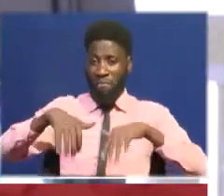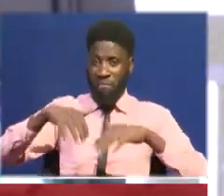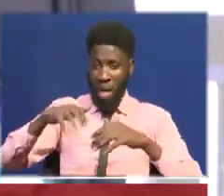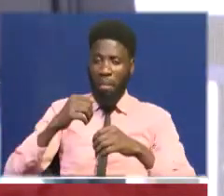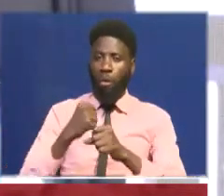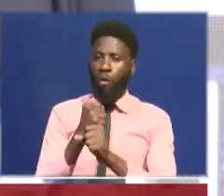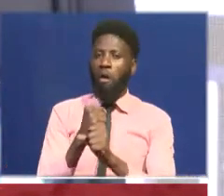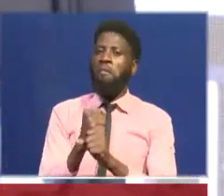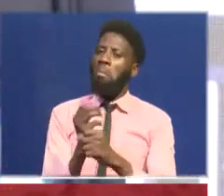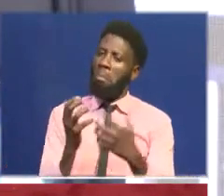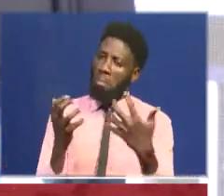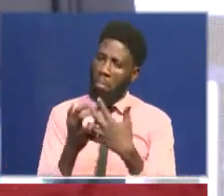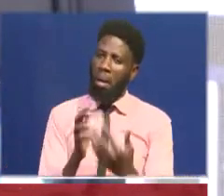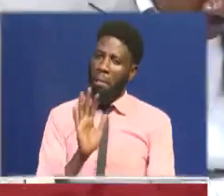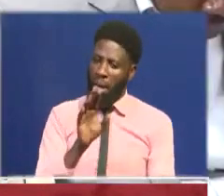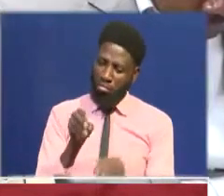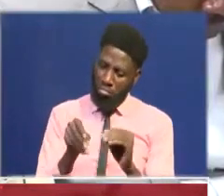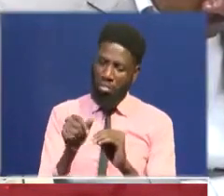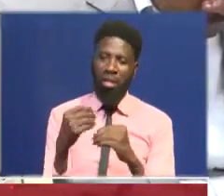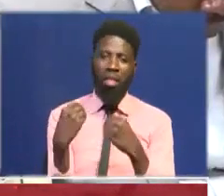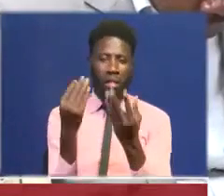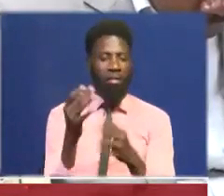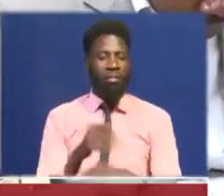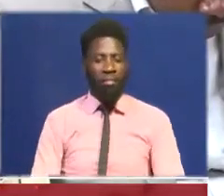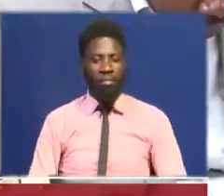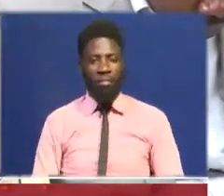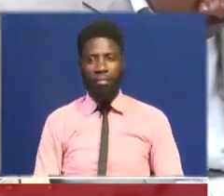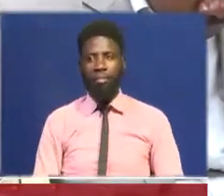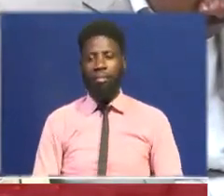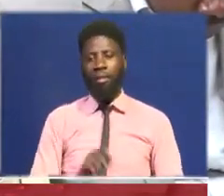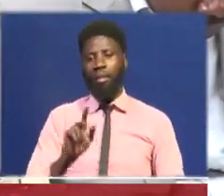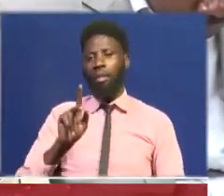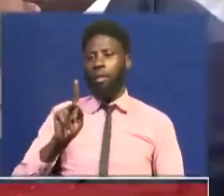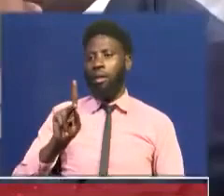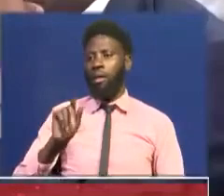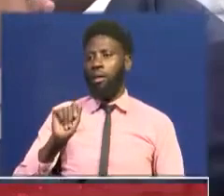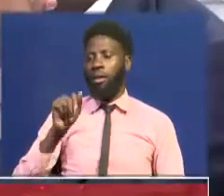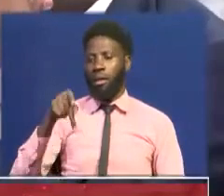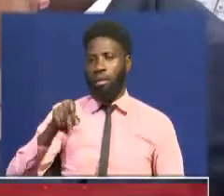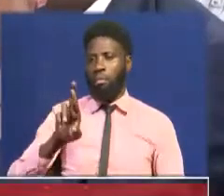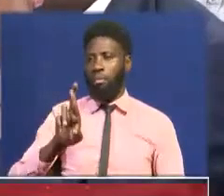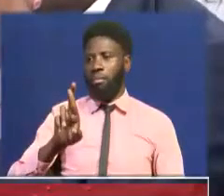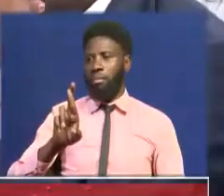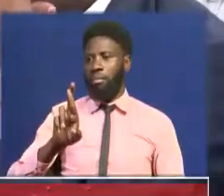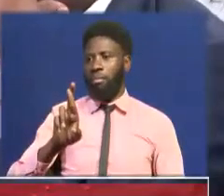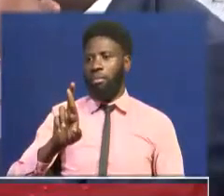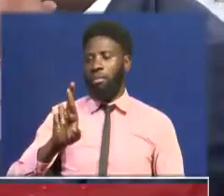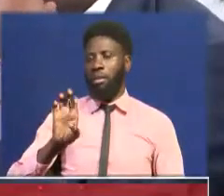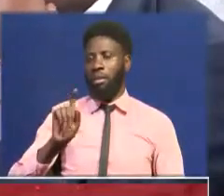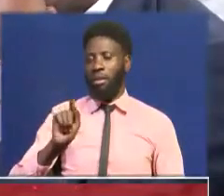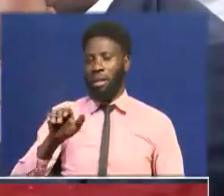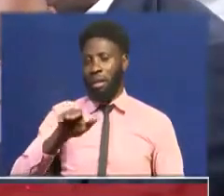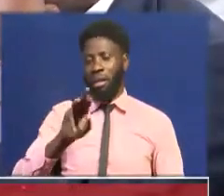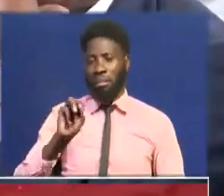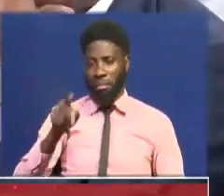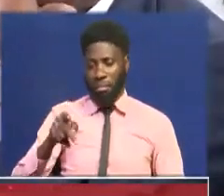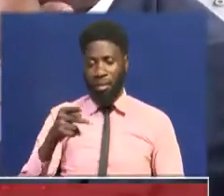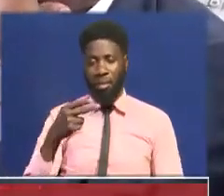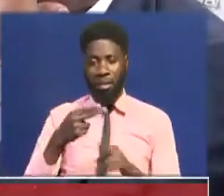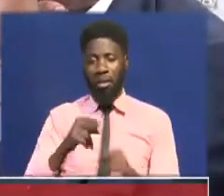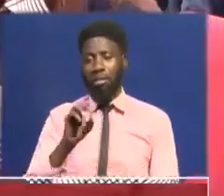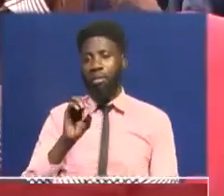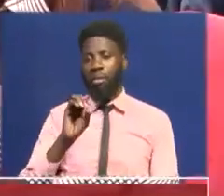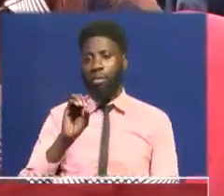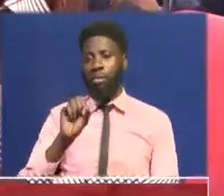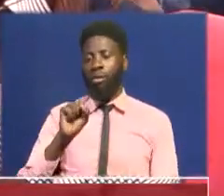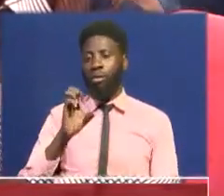kahawa, anapewa ile inastahili kahawa. Kapseret MP Oscar Sudi warned officials from the National Cereals and